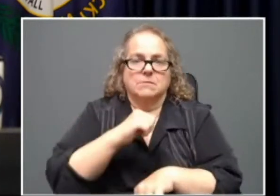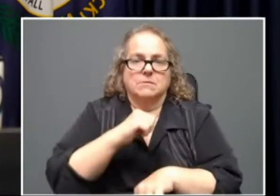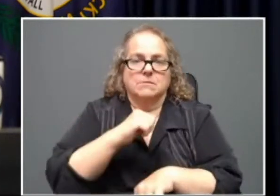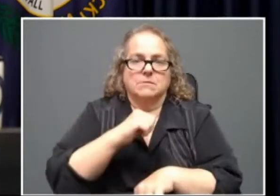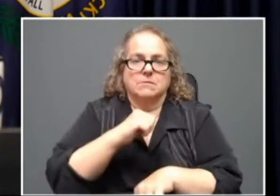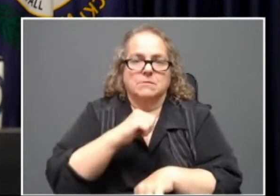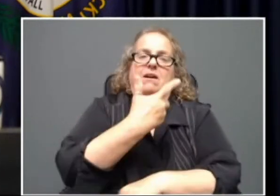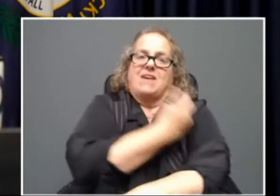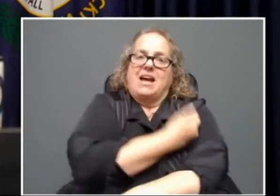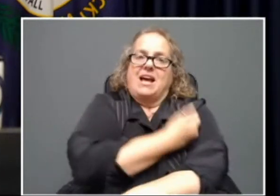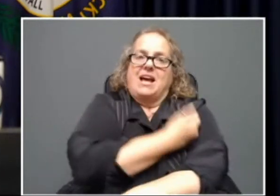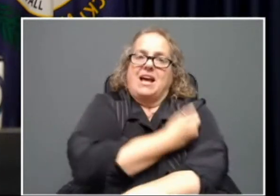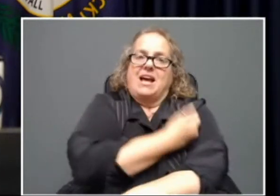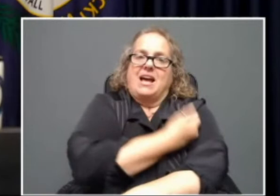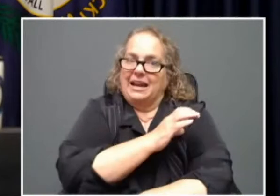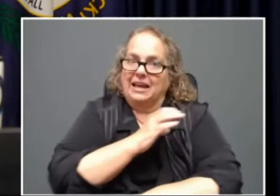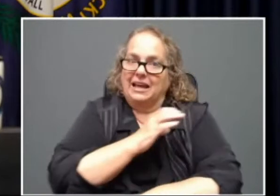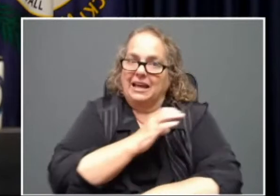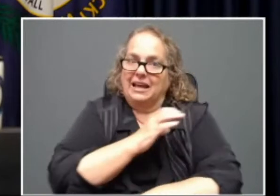some groups taking